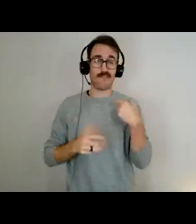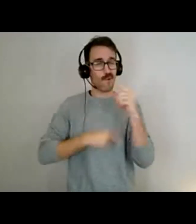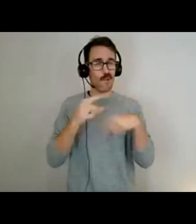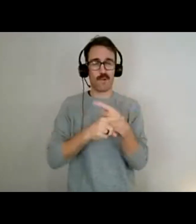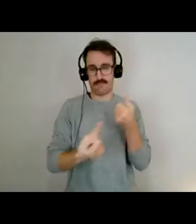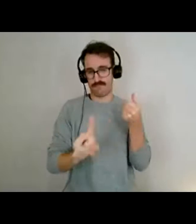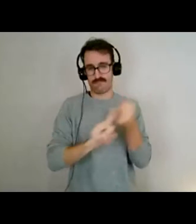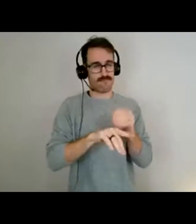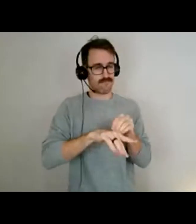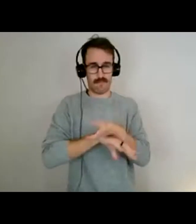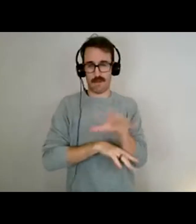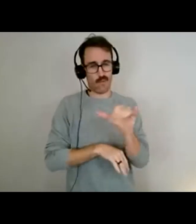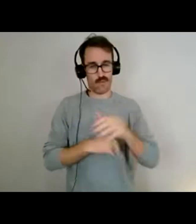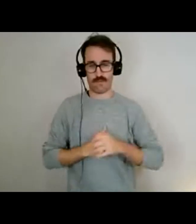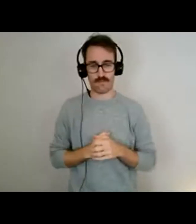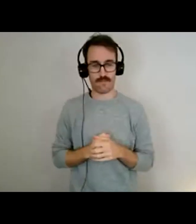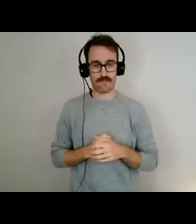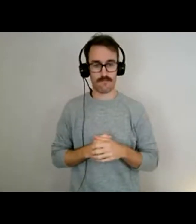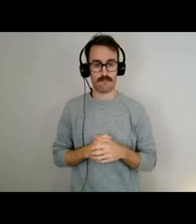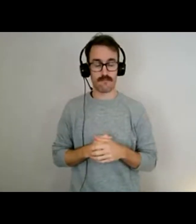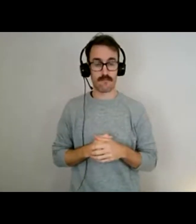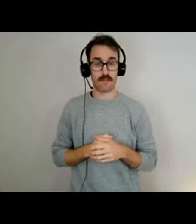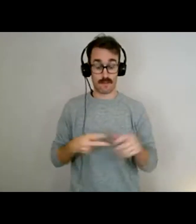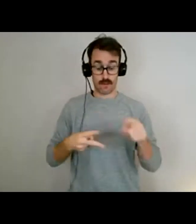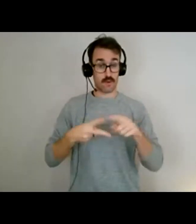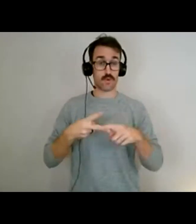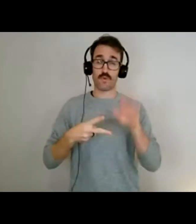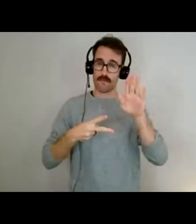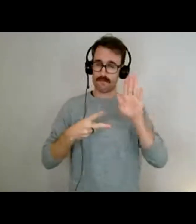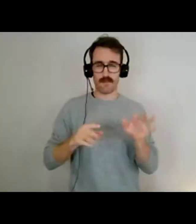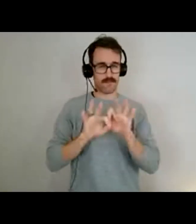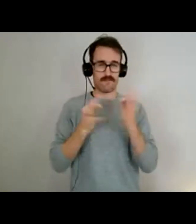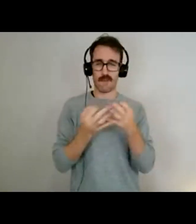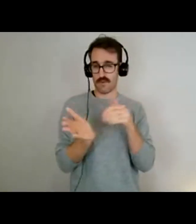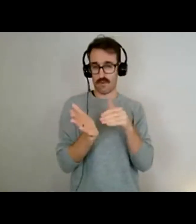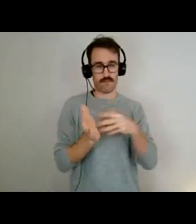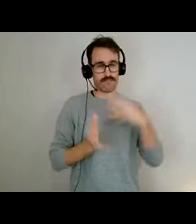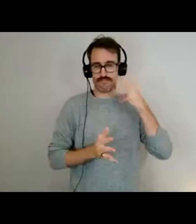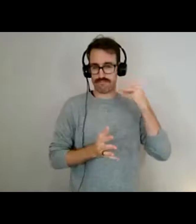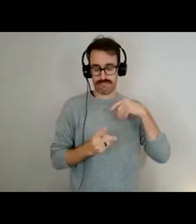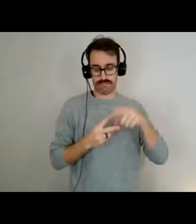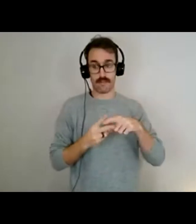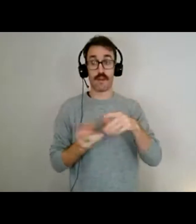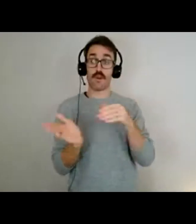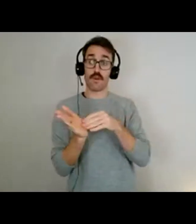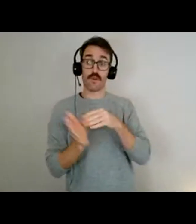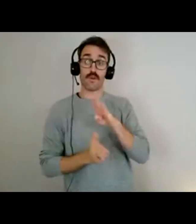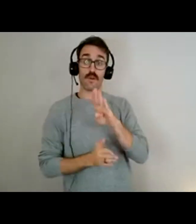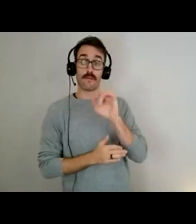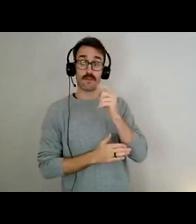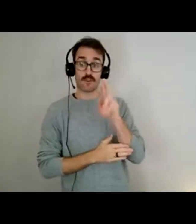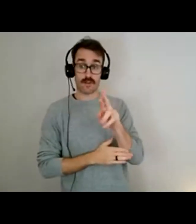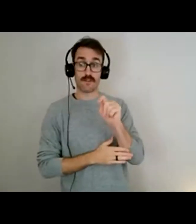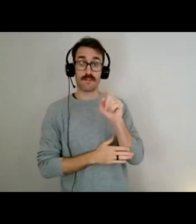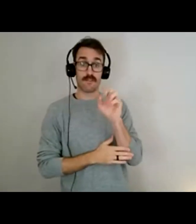influence, so welcome. You'll be hearing from two very experienced family physicians, Dr. Bachir